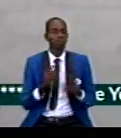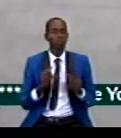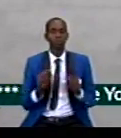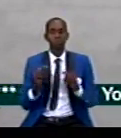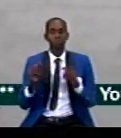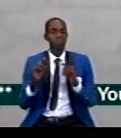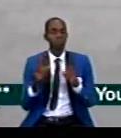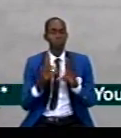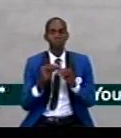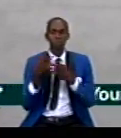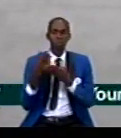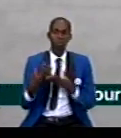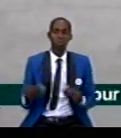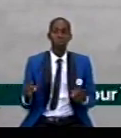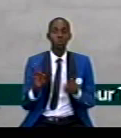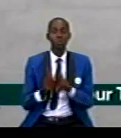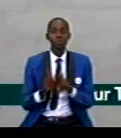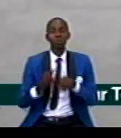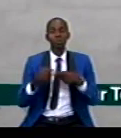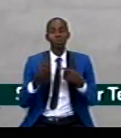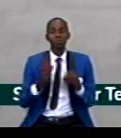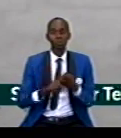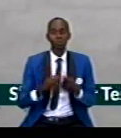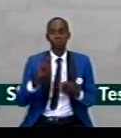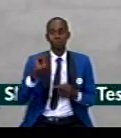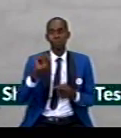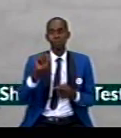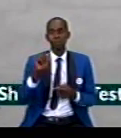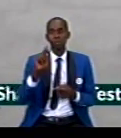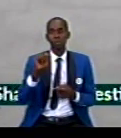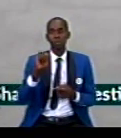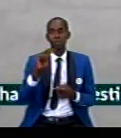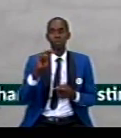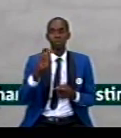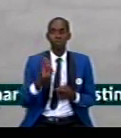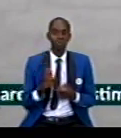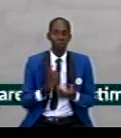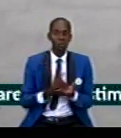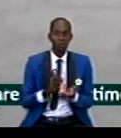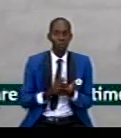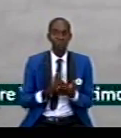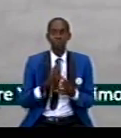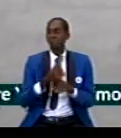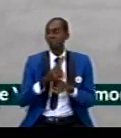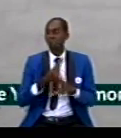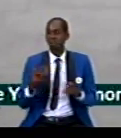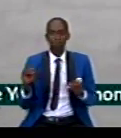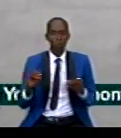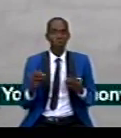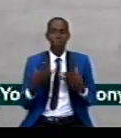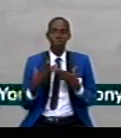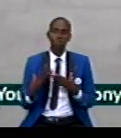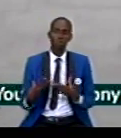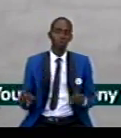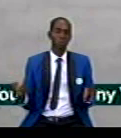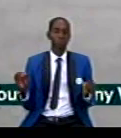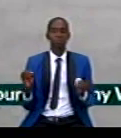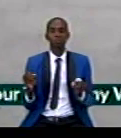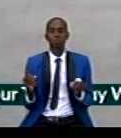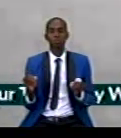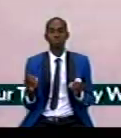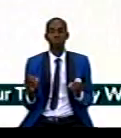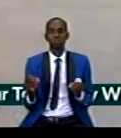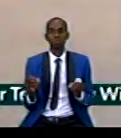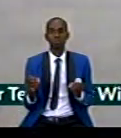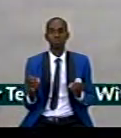to seek for healing, but all this, there was no improvement. I decided to forgo all the